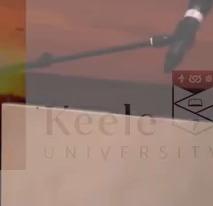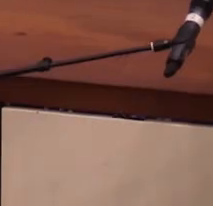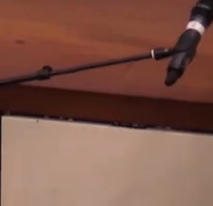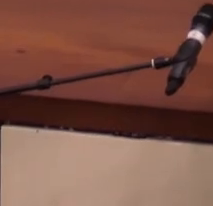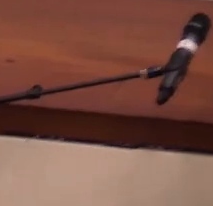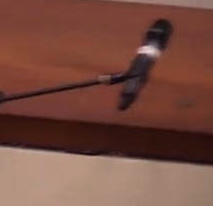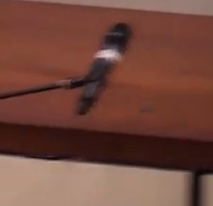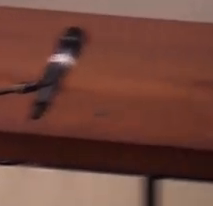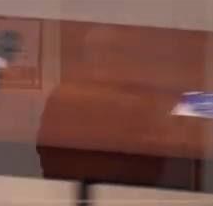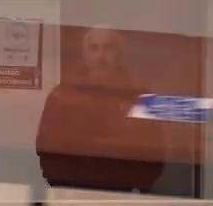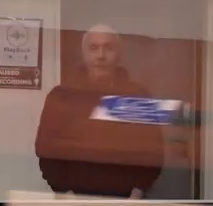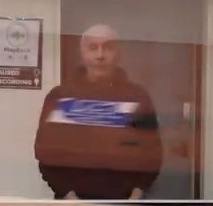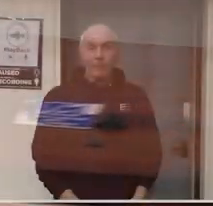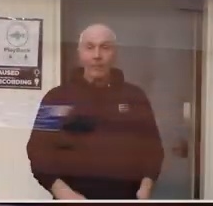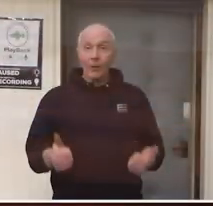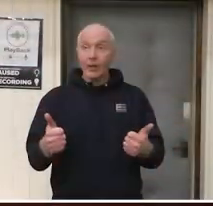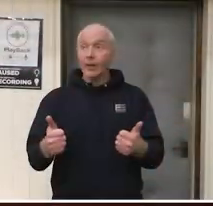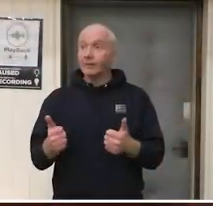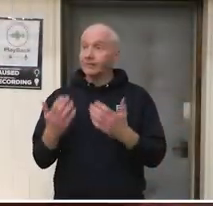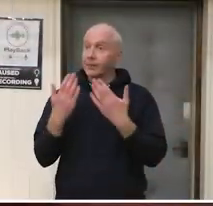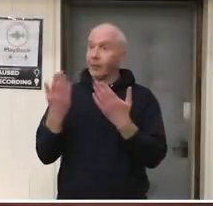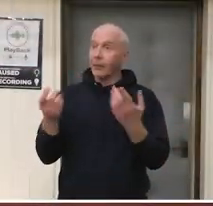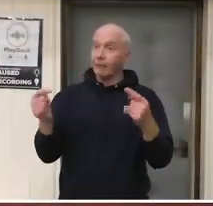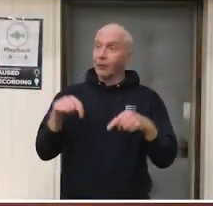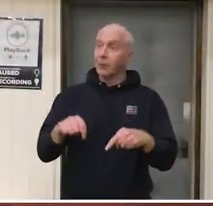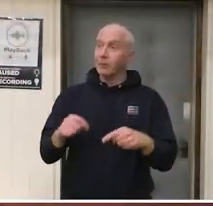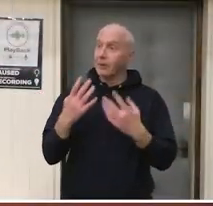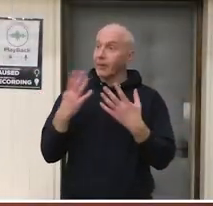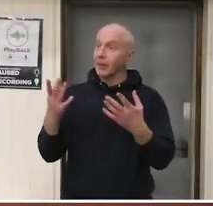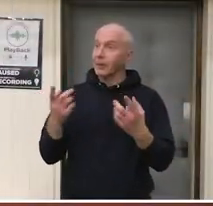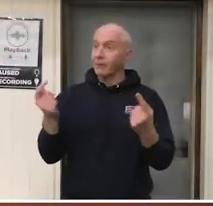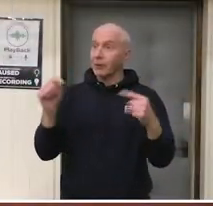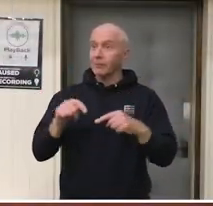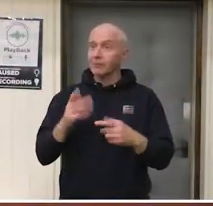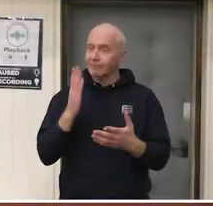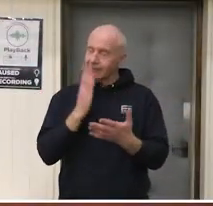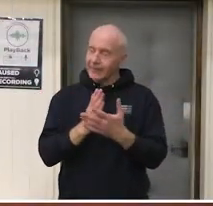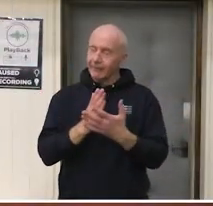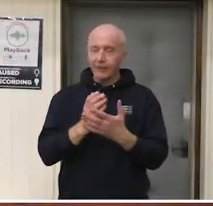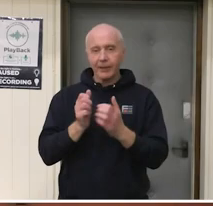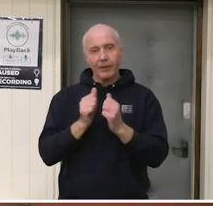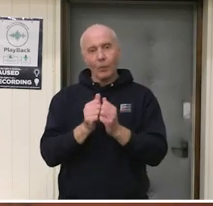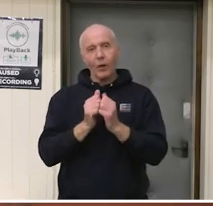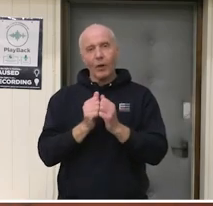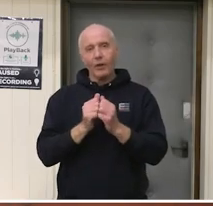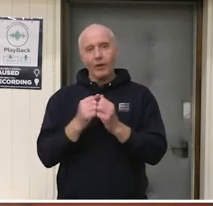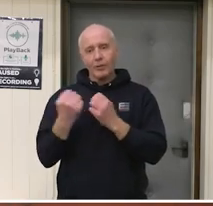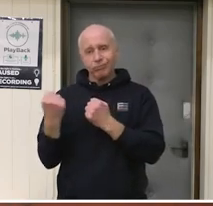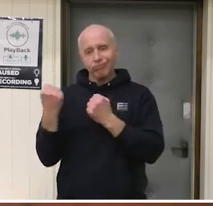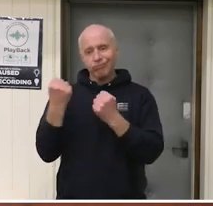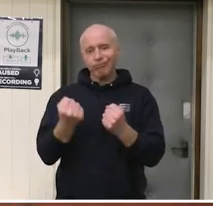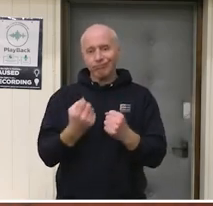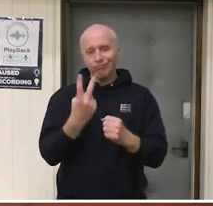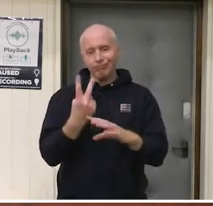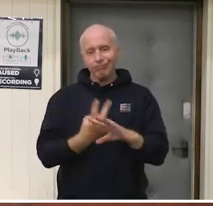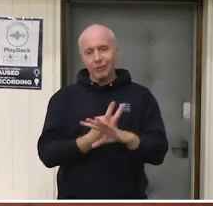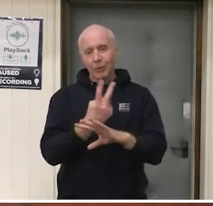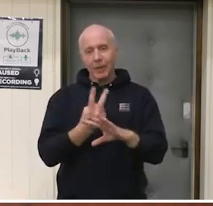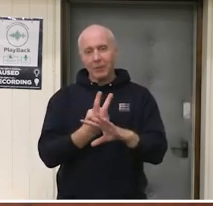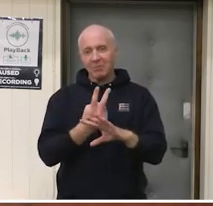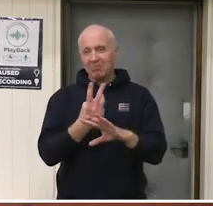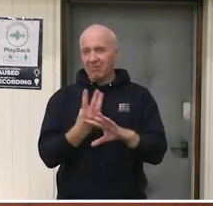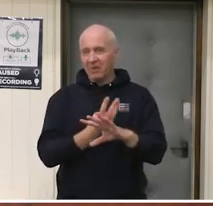Okay, right. So thank you very much for coming to see me. That was definitely worth the more than 2 hour drive to come over here, which I